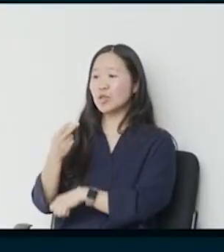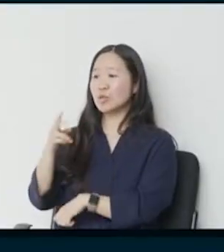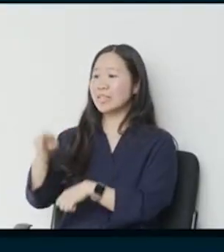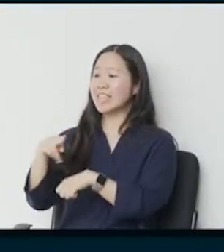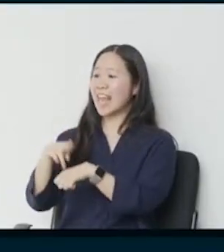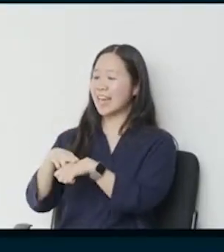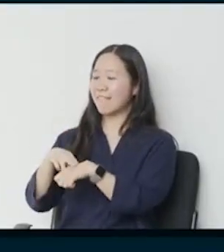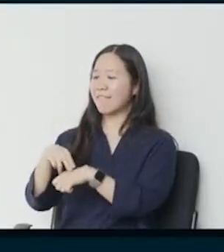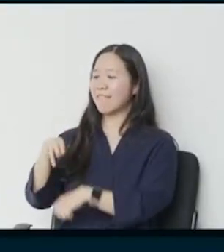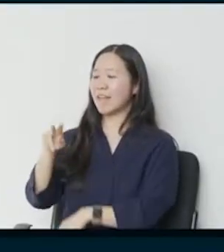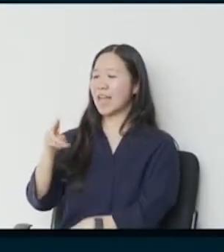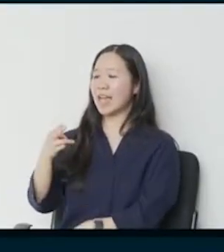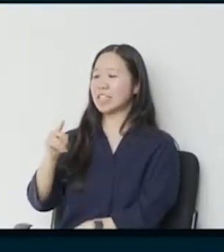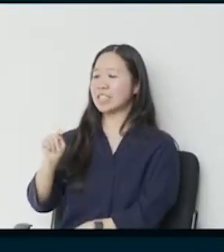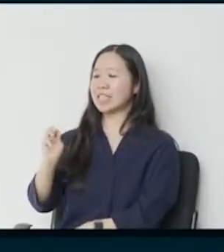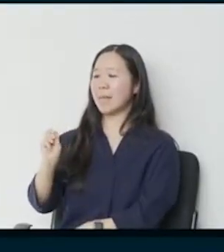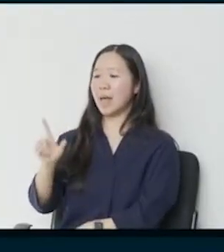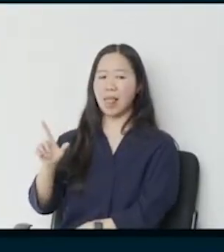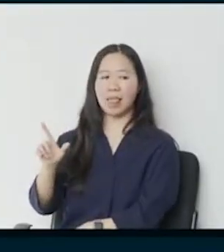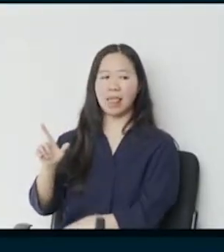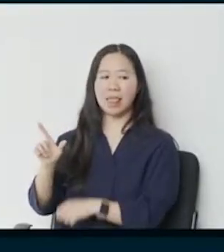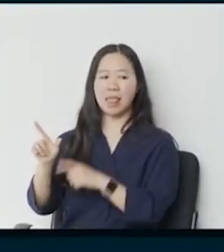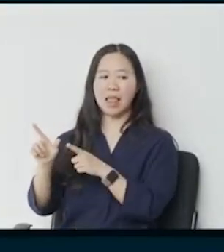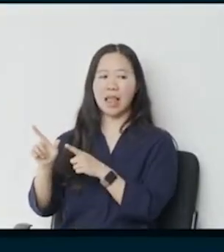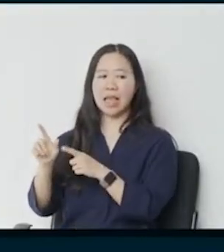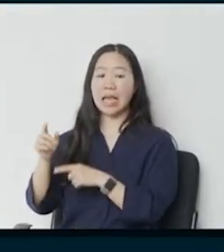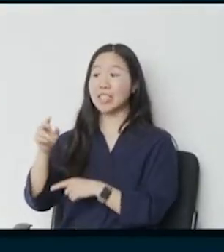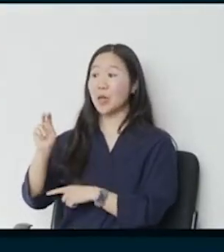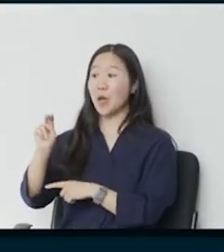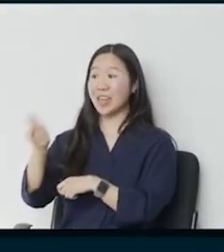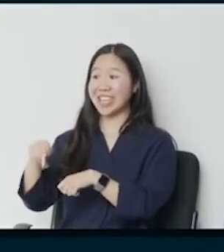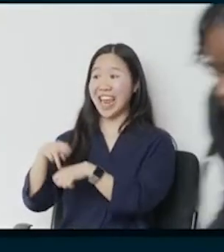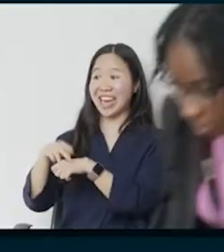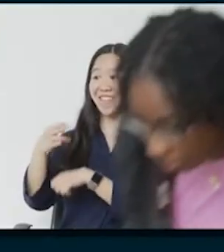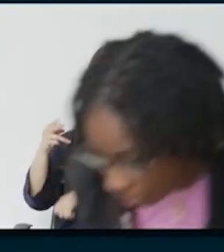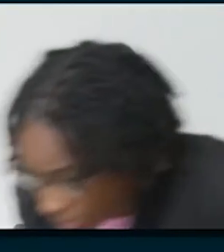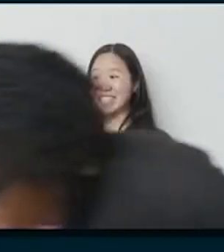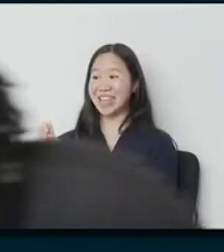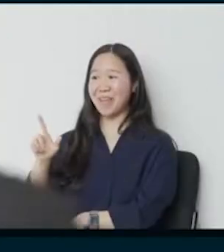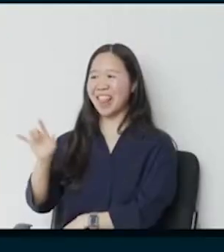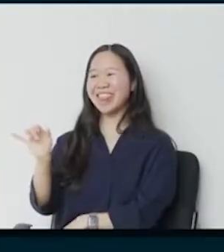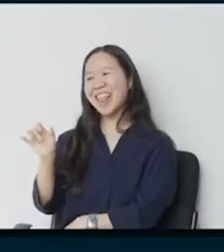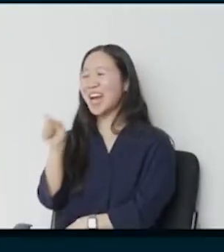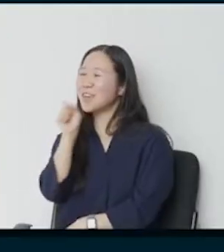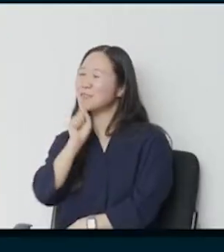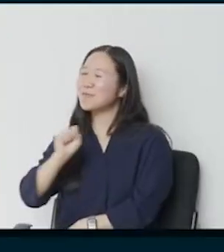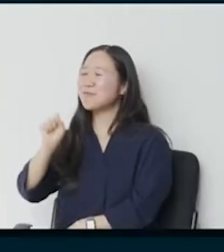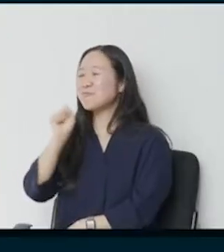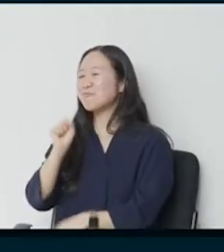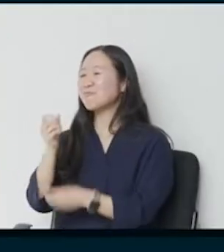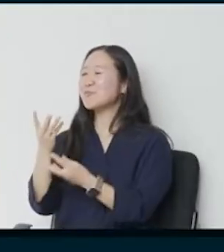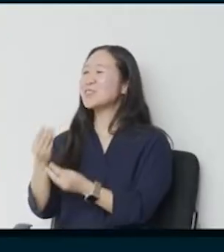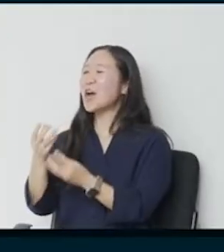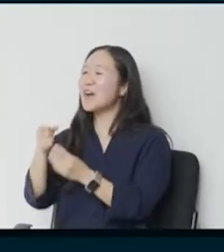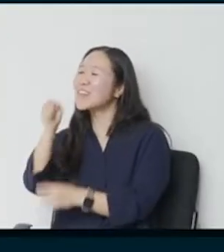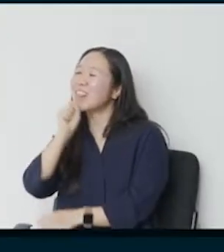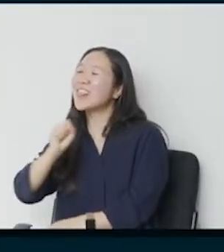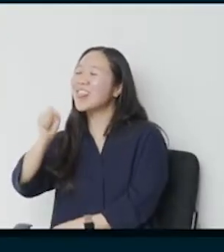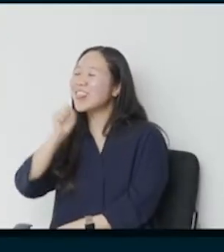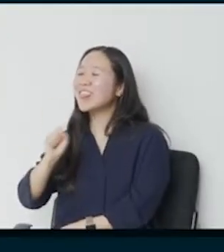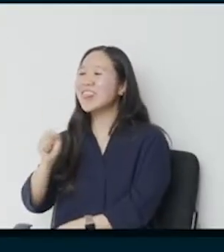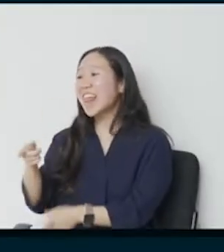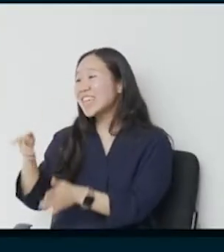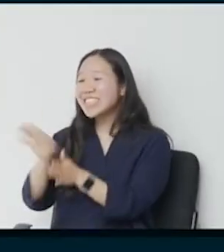soft serve ice cream cone. And when you want something cold and sweet, it just does the job, right? But it's